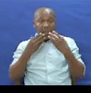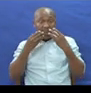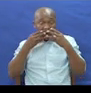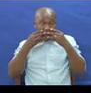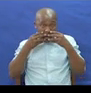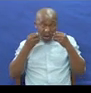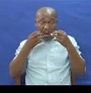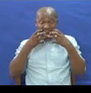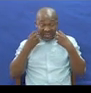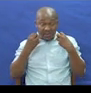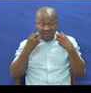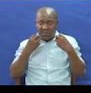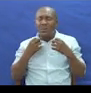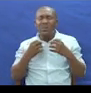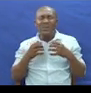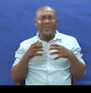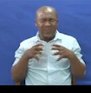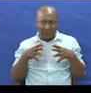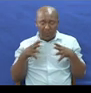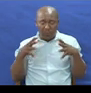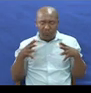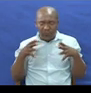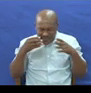cat was too big.